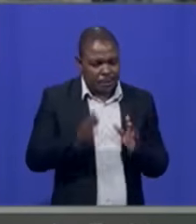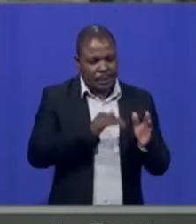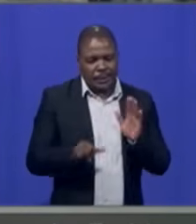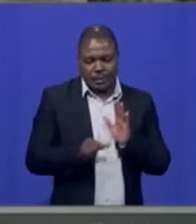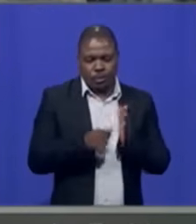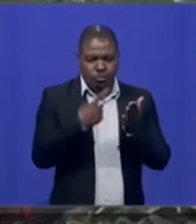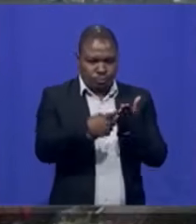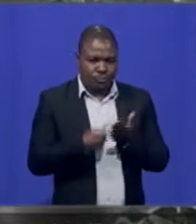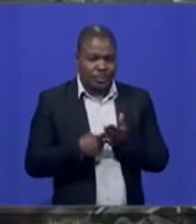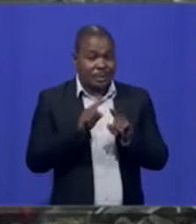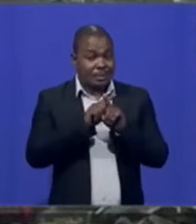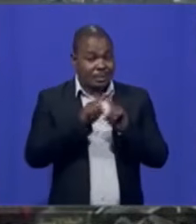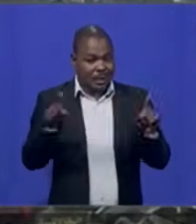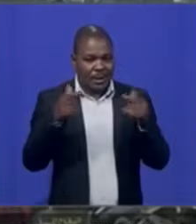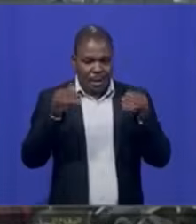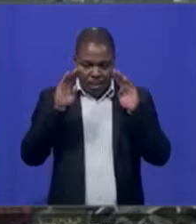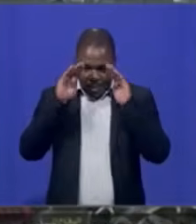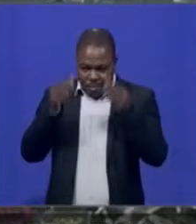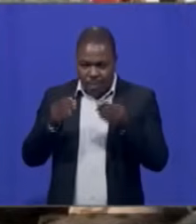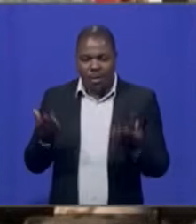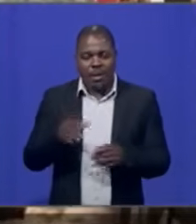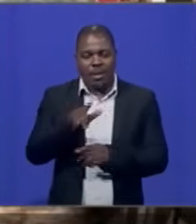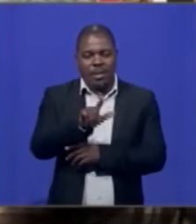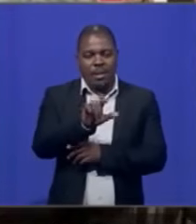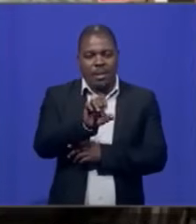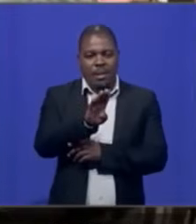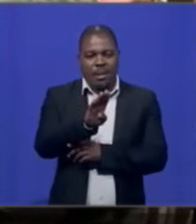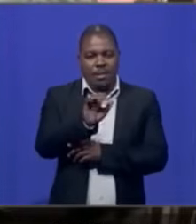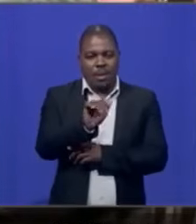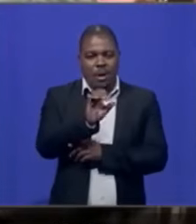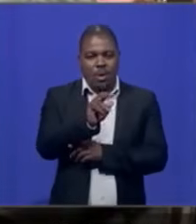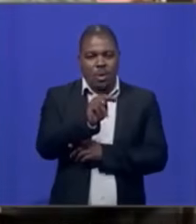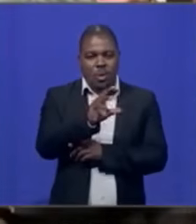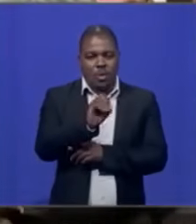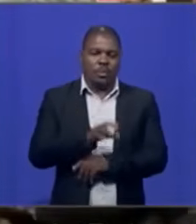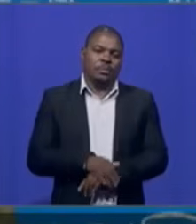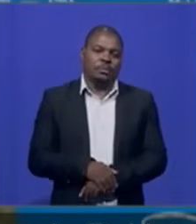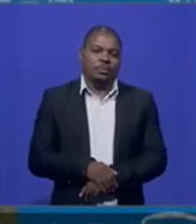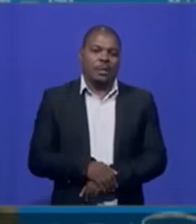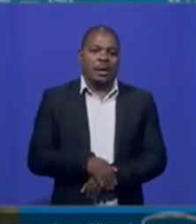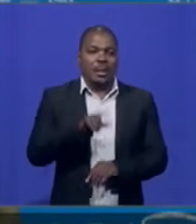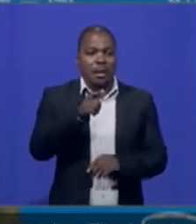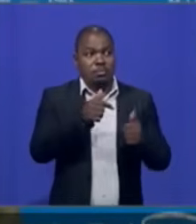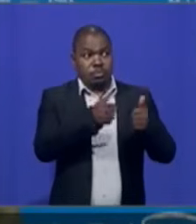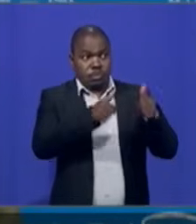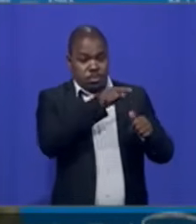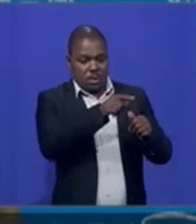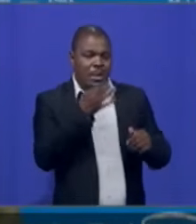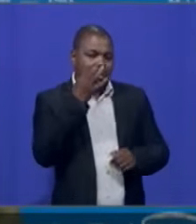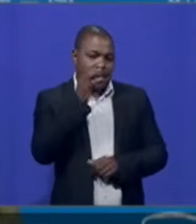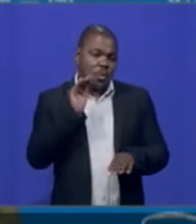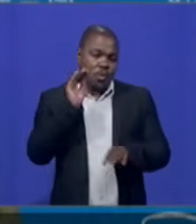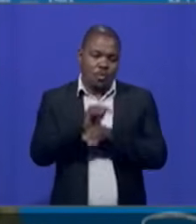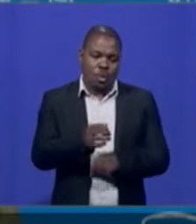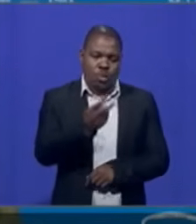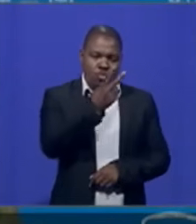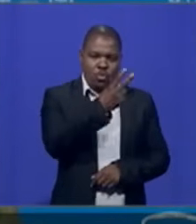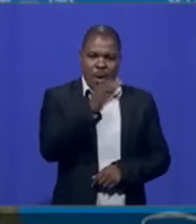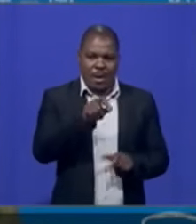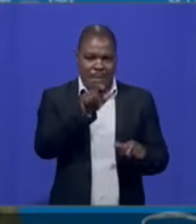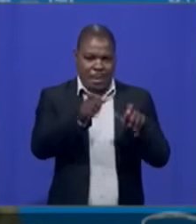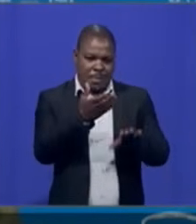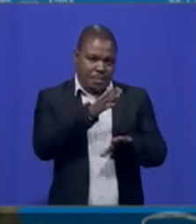jwalo maikutlo a ntse a tsepamisitswe naheng ya Lebanon. Lebanese authorities are reporting to us that more than 200 people were killed and